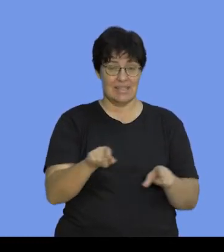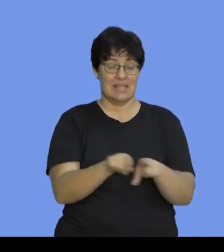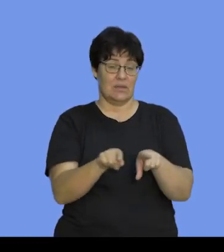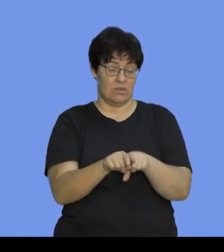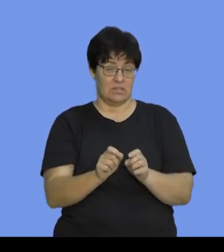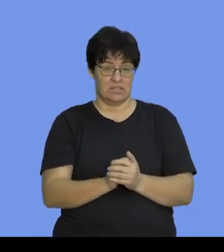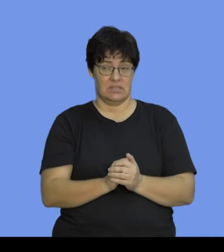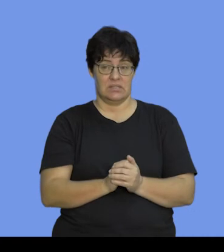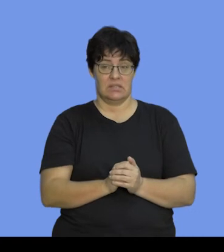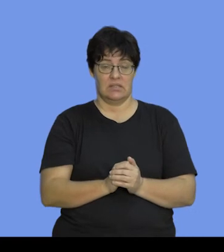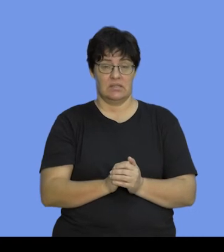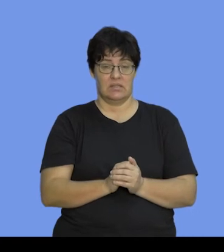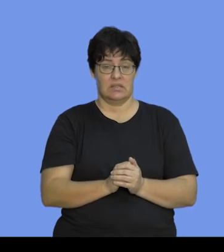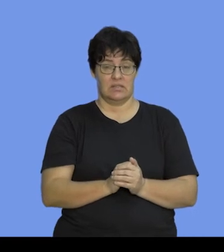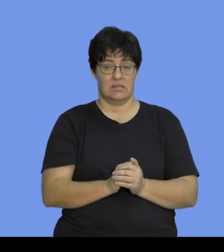equals to